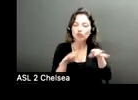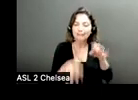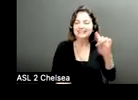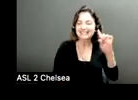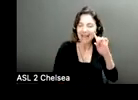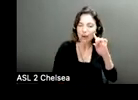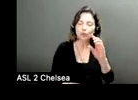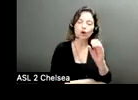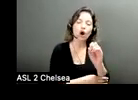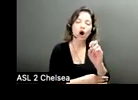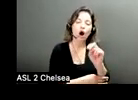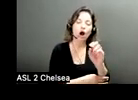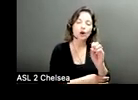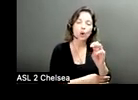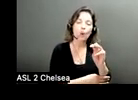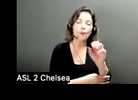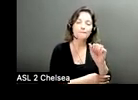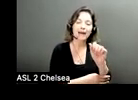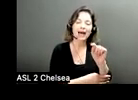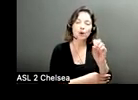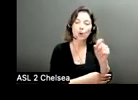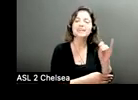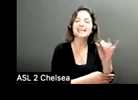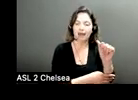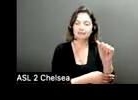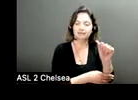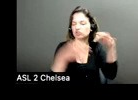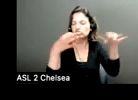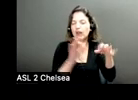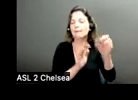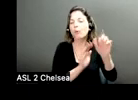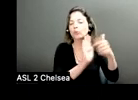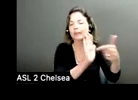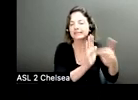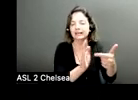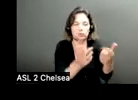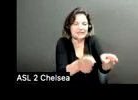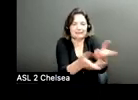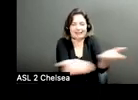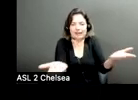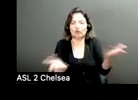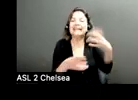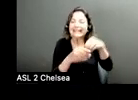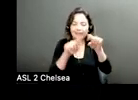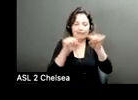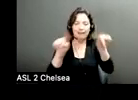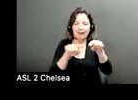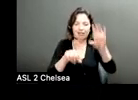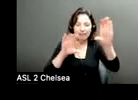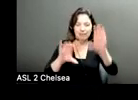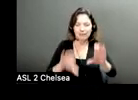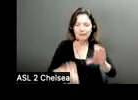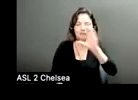you know, representations of whatever the hell is going on in the comic panel. And so